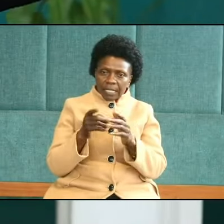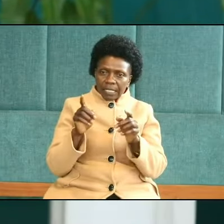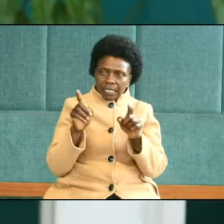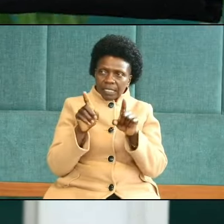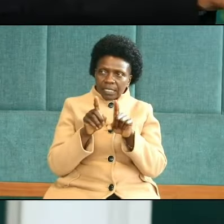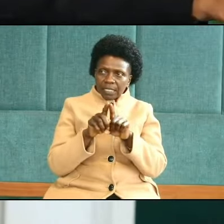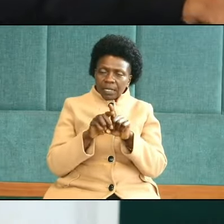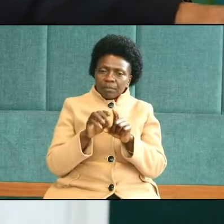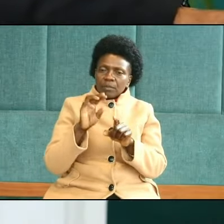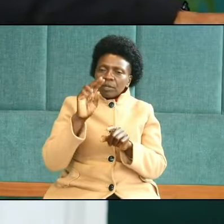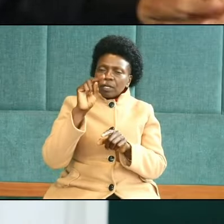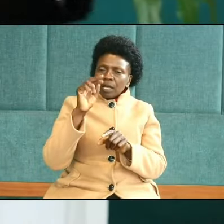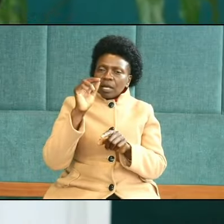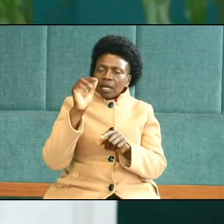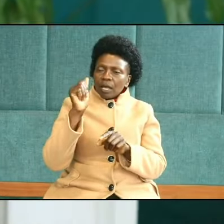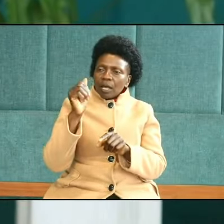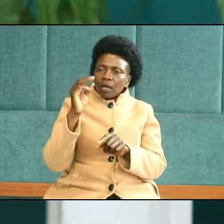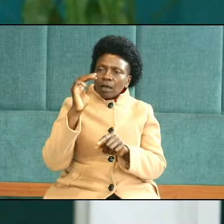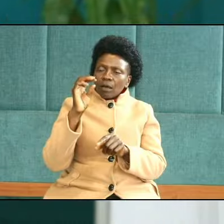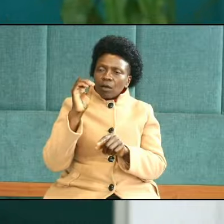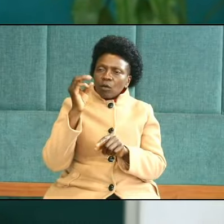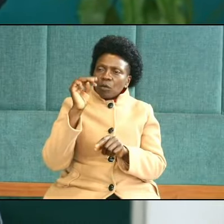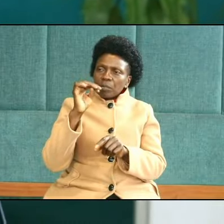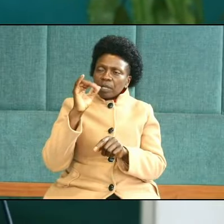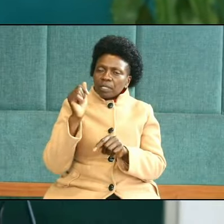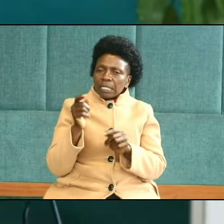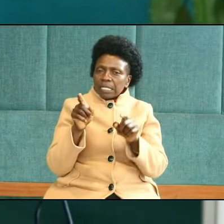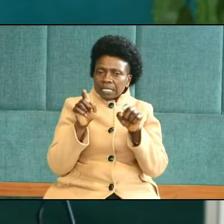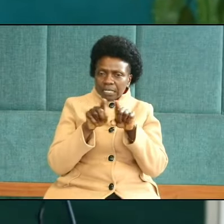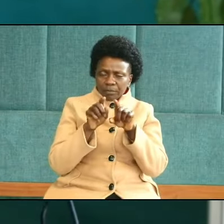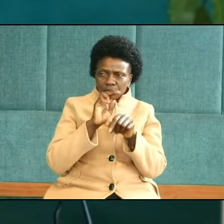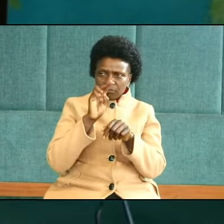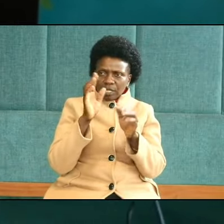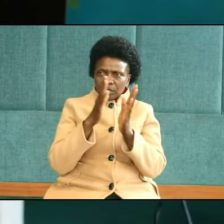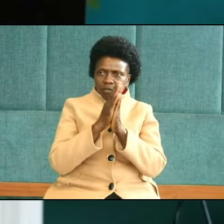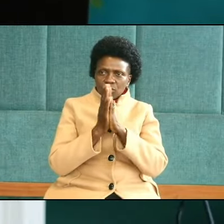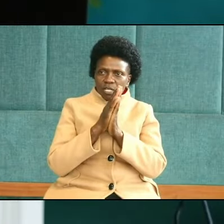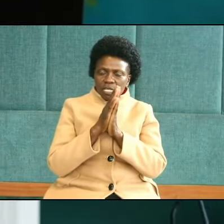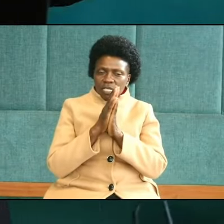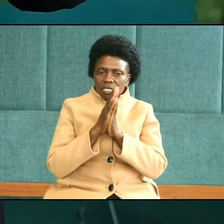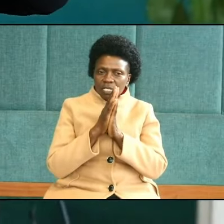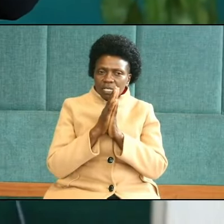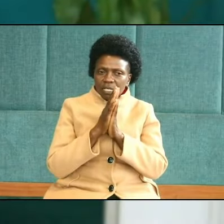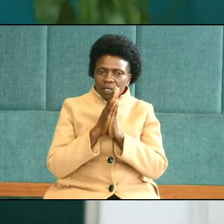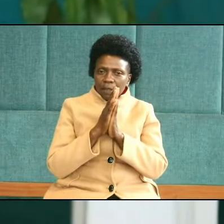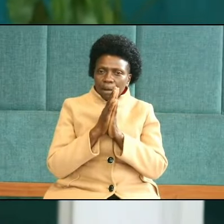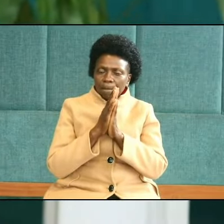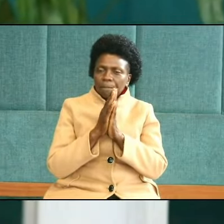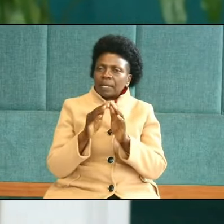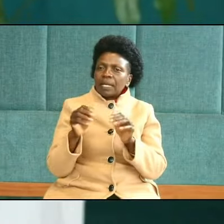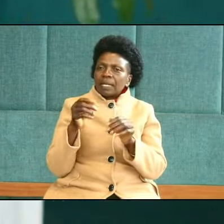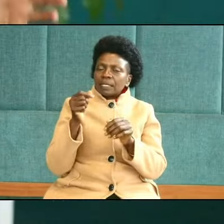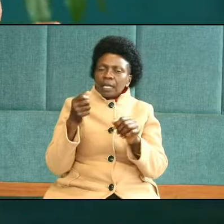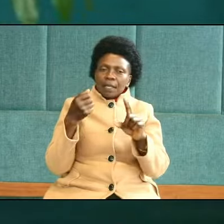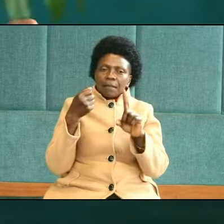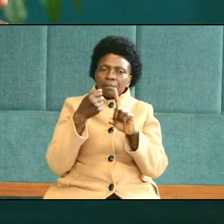was failing right now, as we see in the story. But you see, there's a thing that's called the impact of